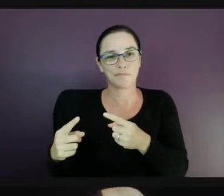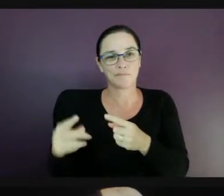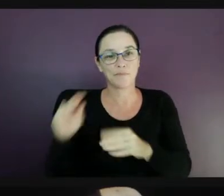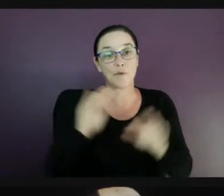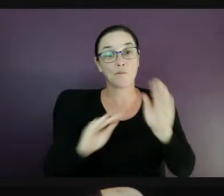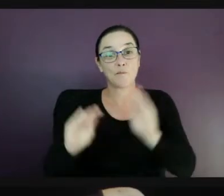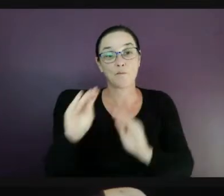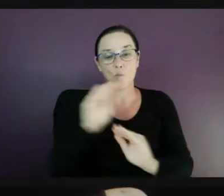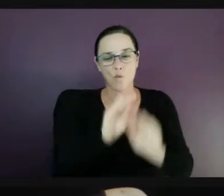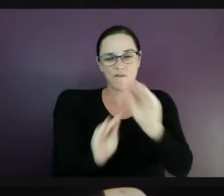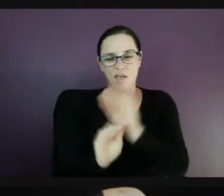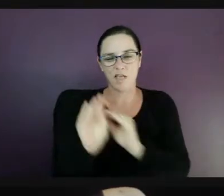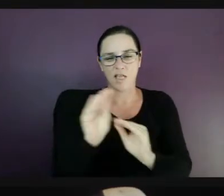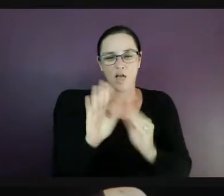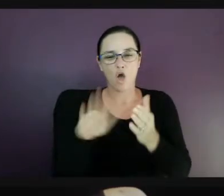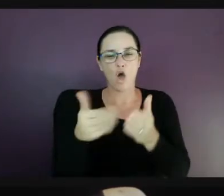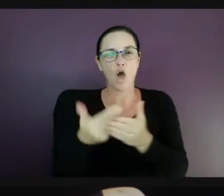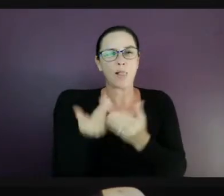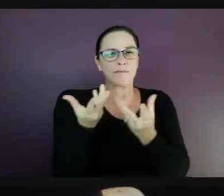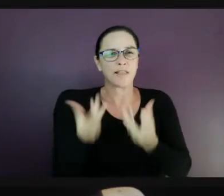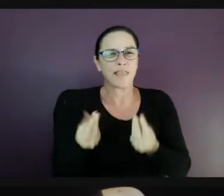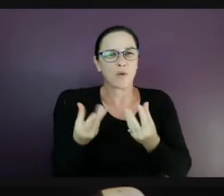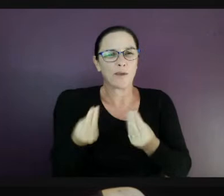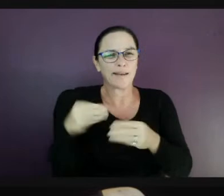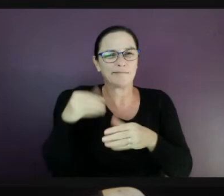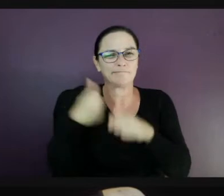rearrange its fluids underground through these narrow pathways.